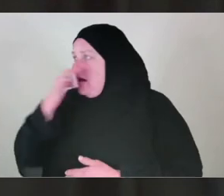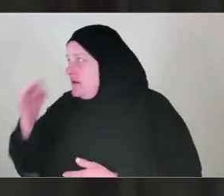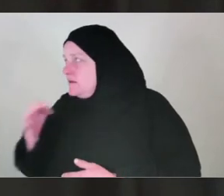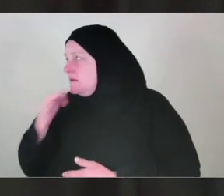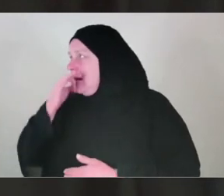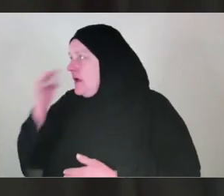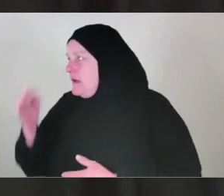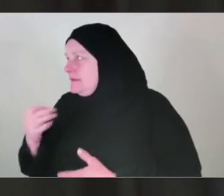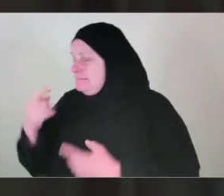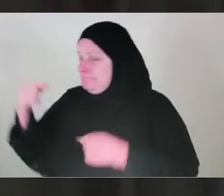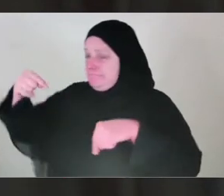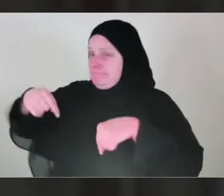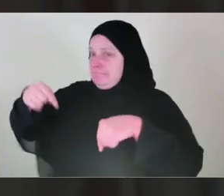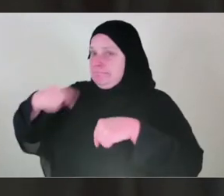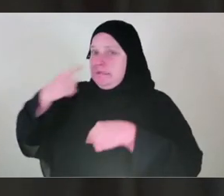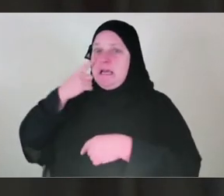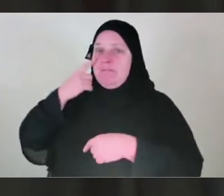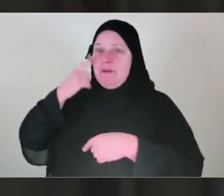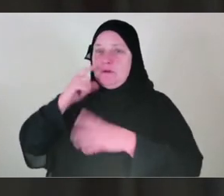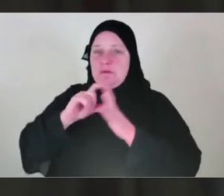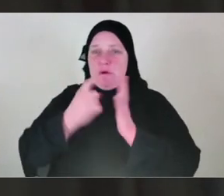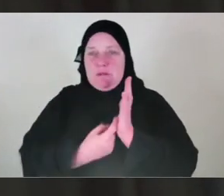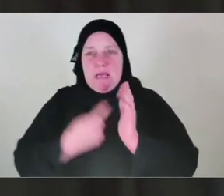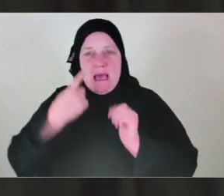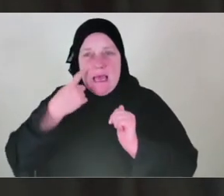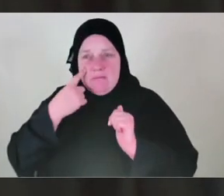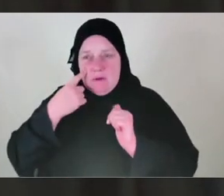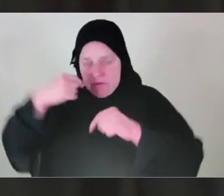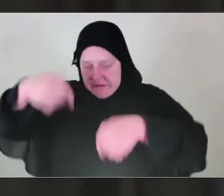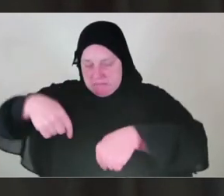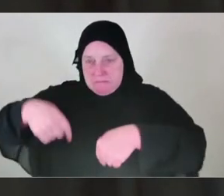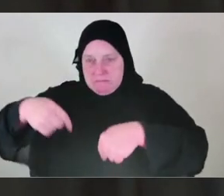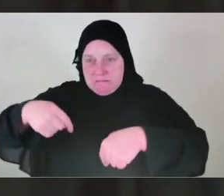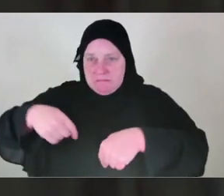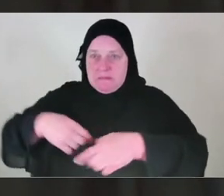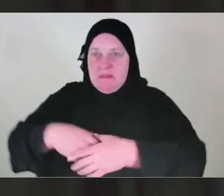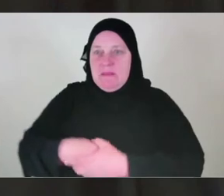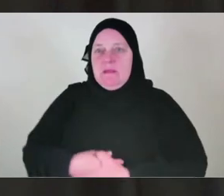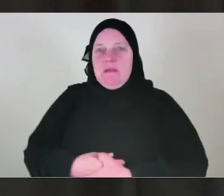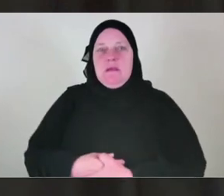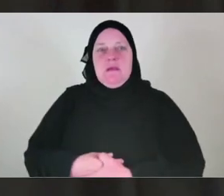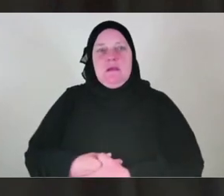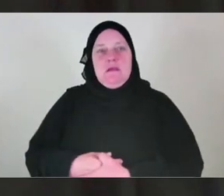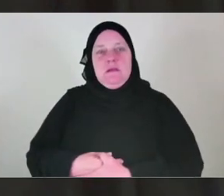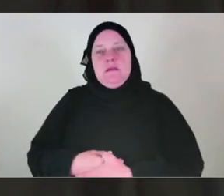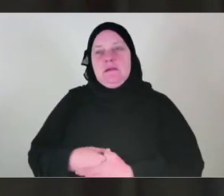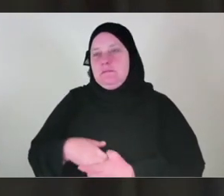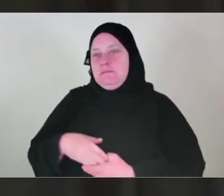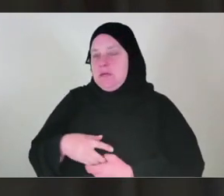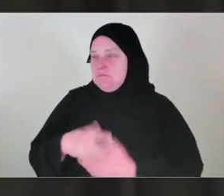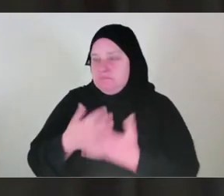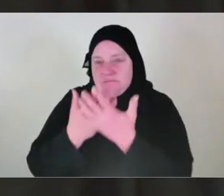I mention this to people, people say, and a sheikh b'sheikh yudhkar.